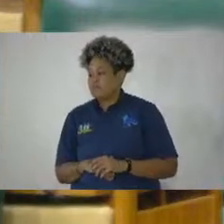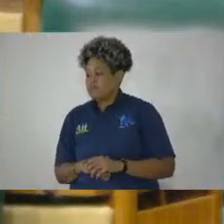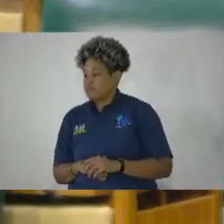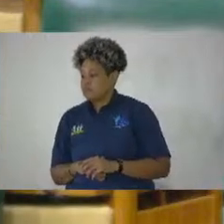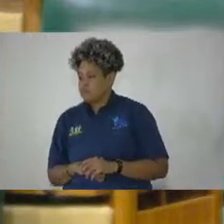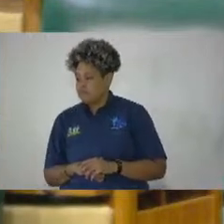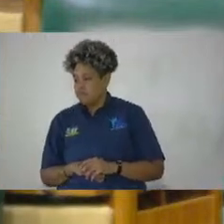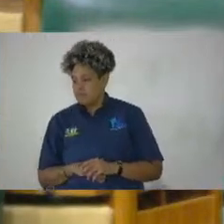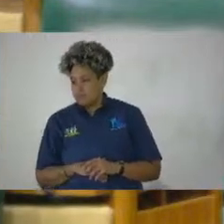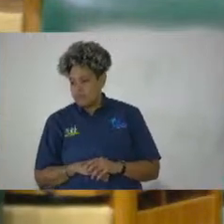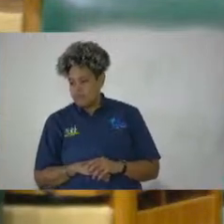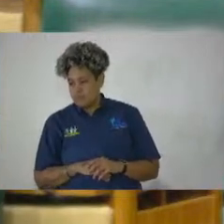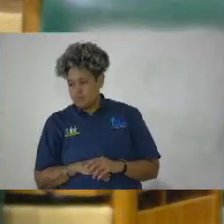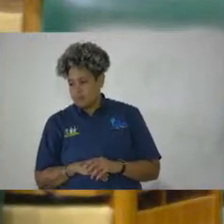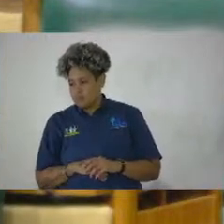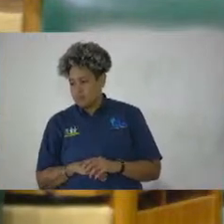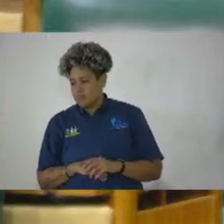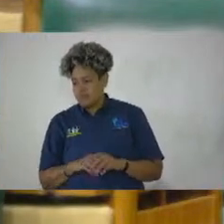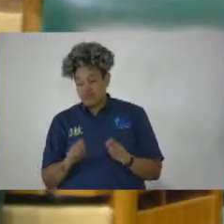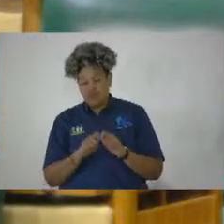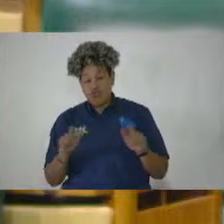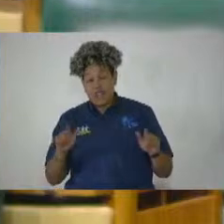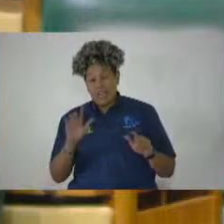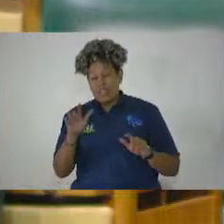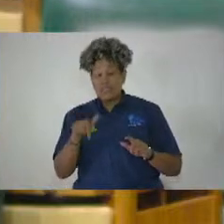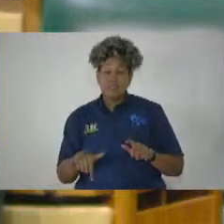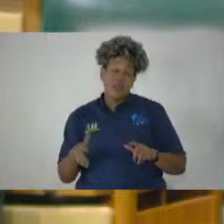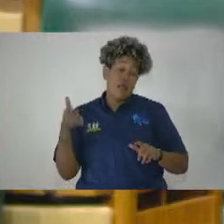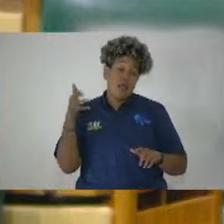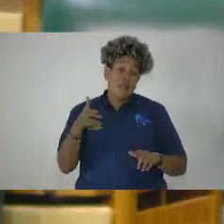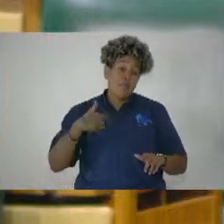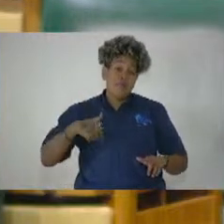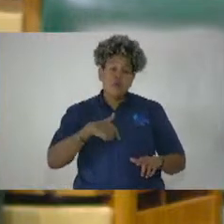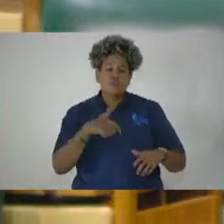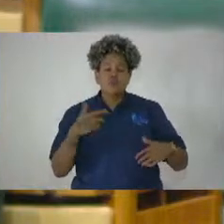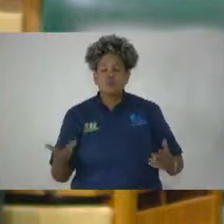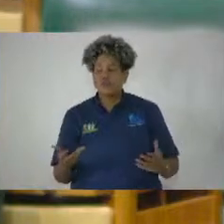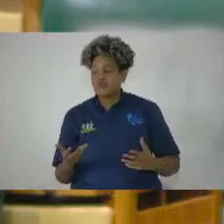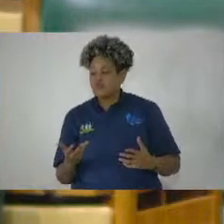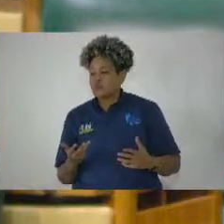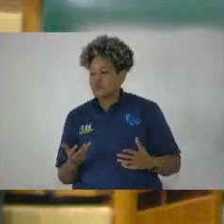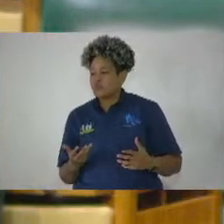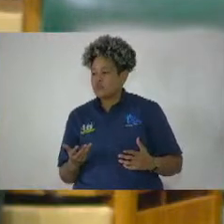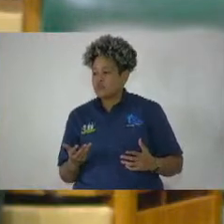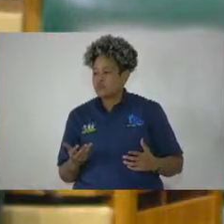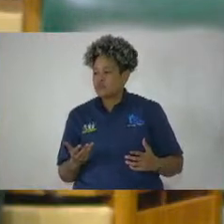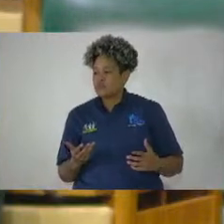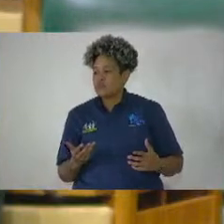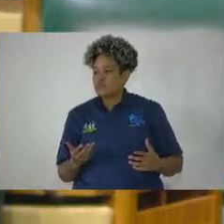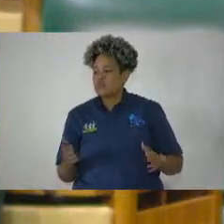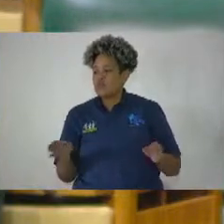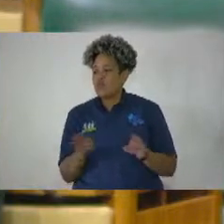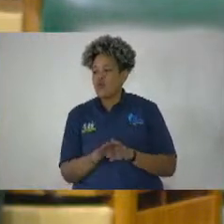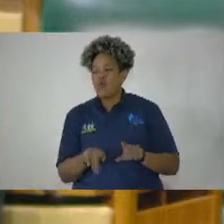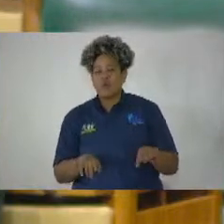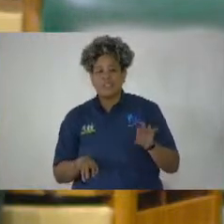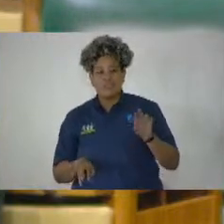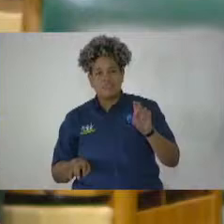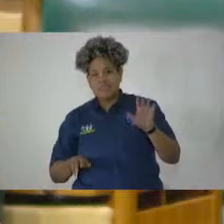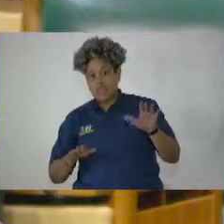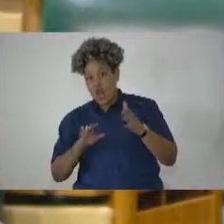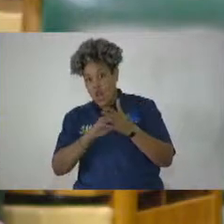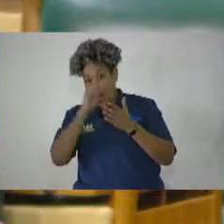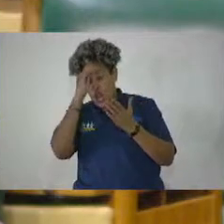The release, Mr. Speaker, is to help us to close this chapter, learn